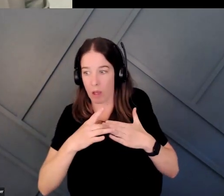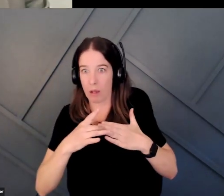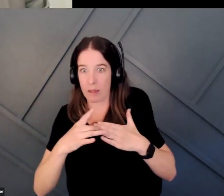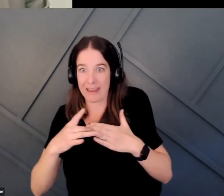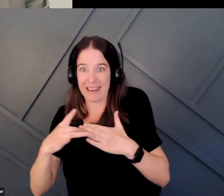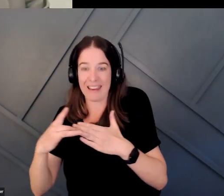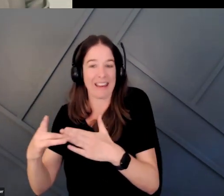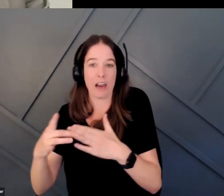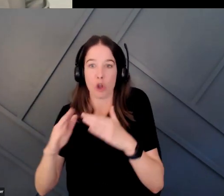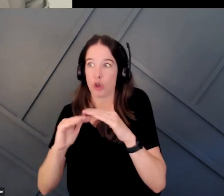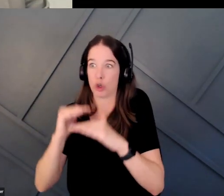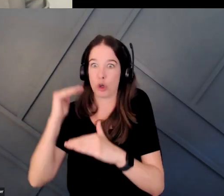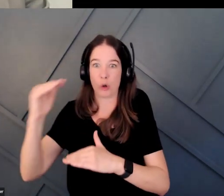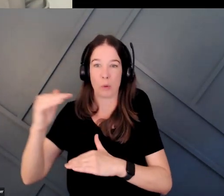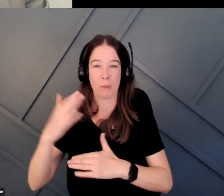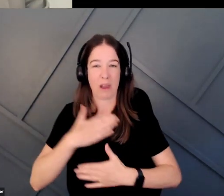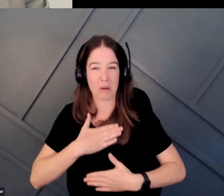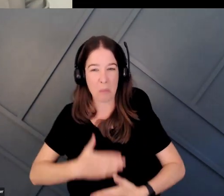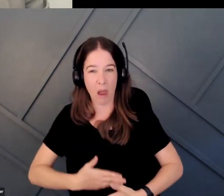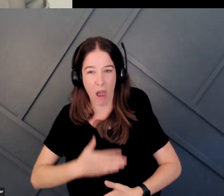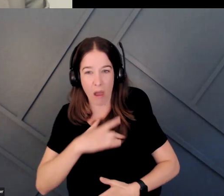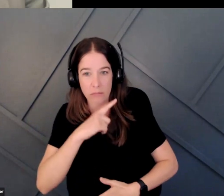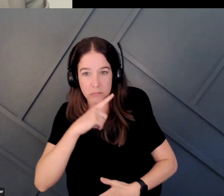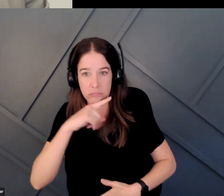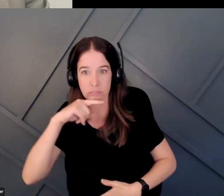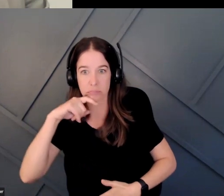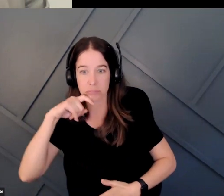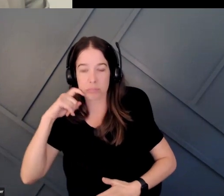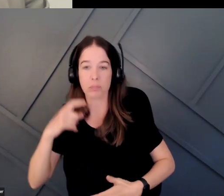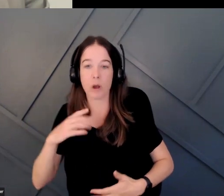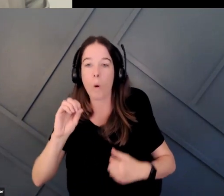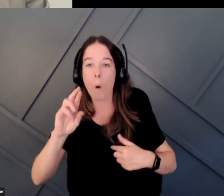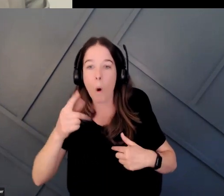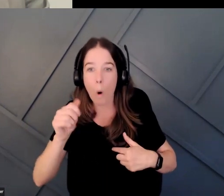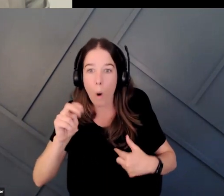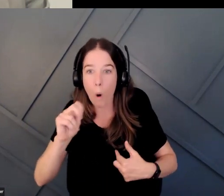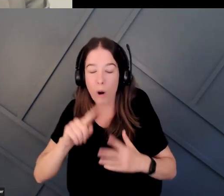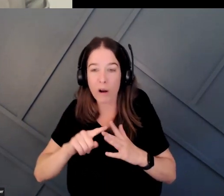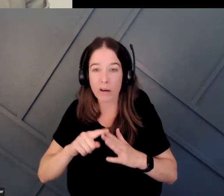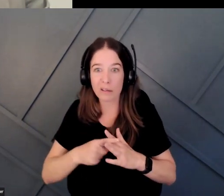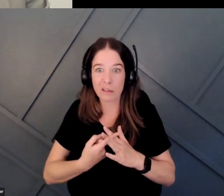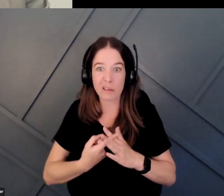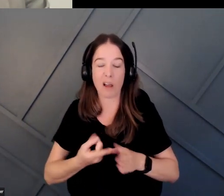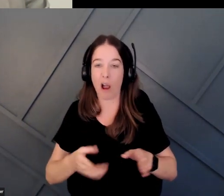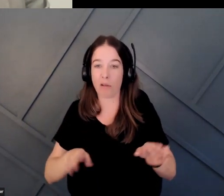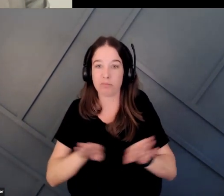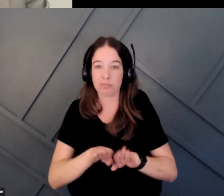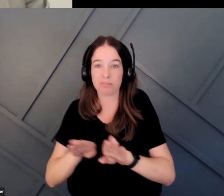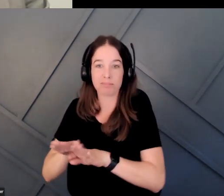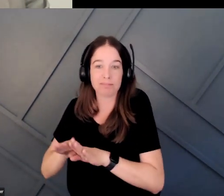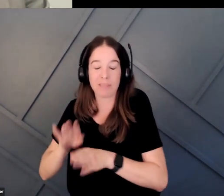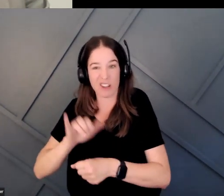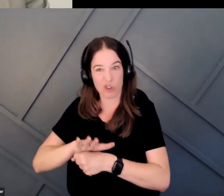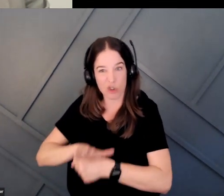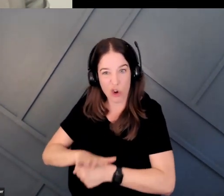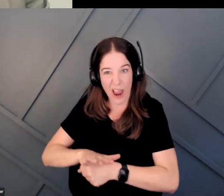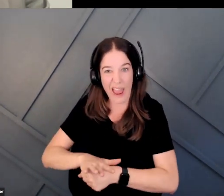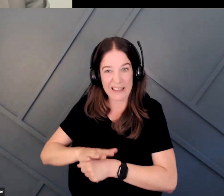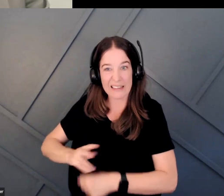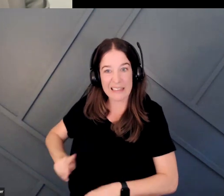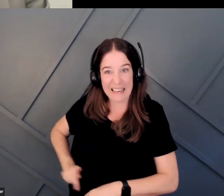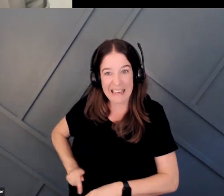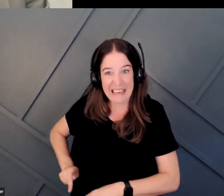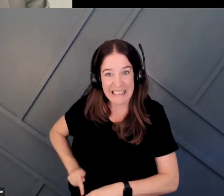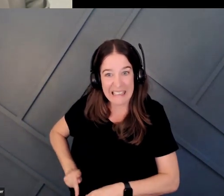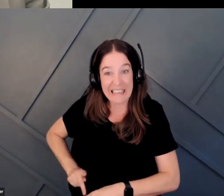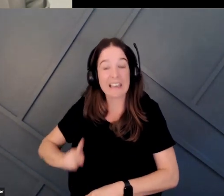shut down from lack of blood, oxygen, and nutrients, severely stressing the kidneys, and can lead to seizures or